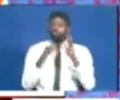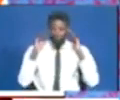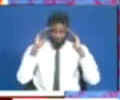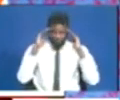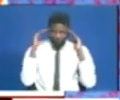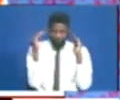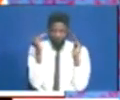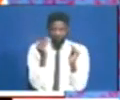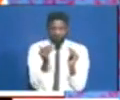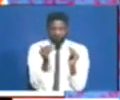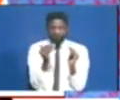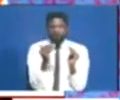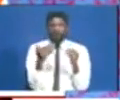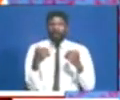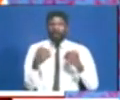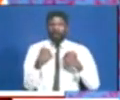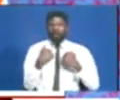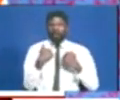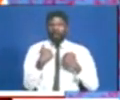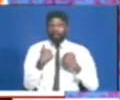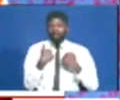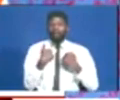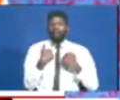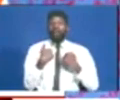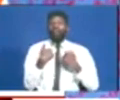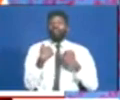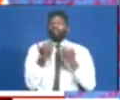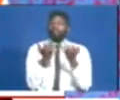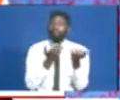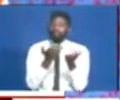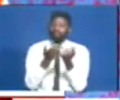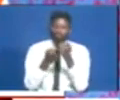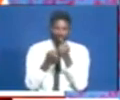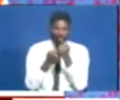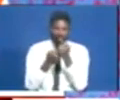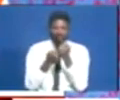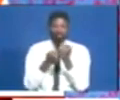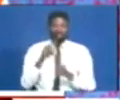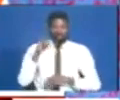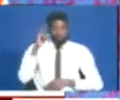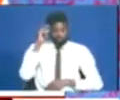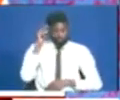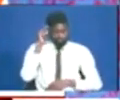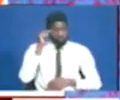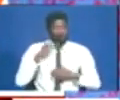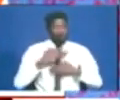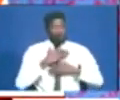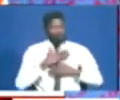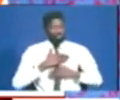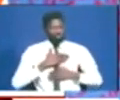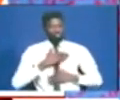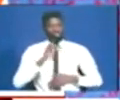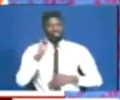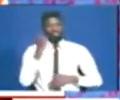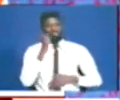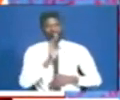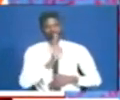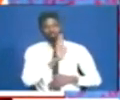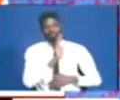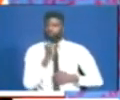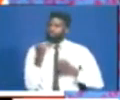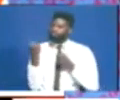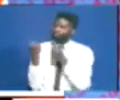bilateral relations. Saudi Arabia appreciates Kenya's support to host